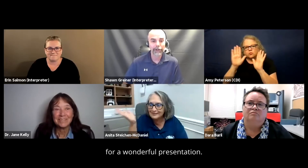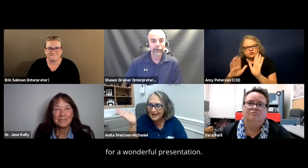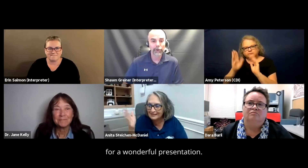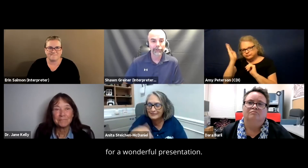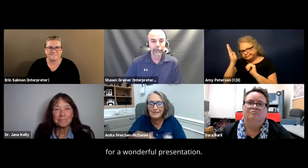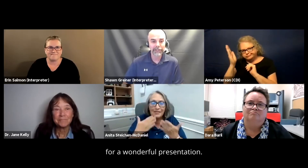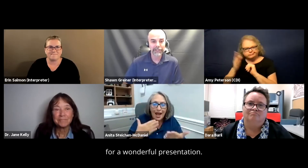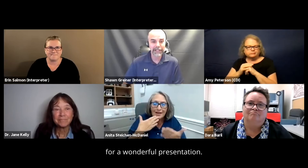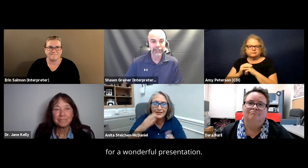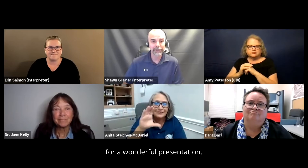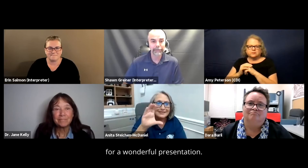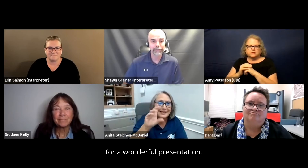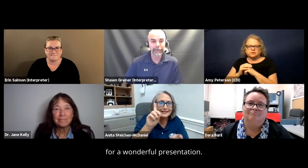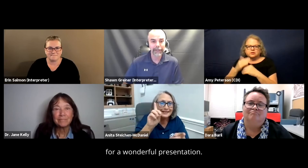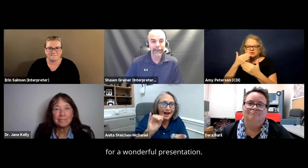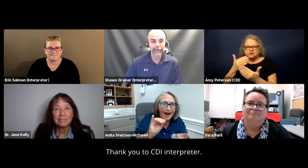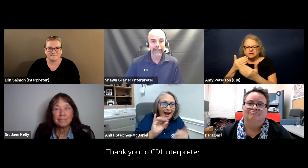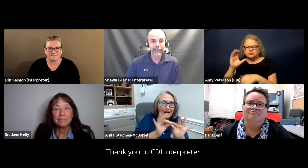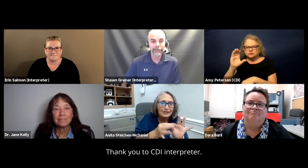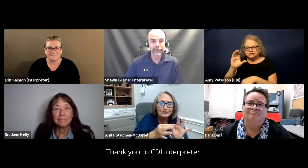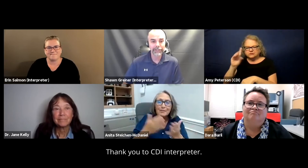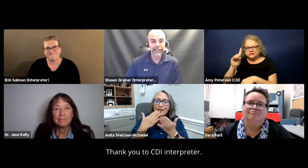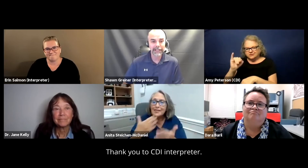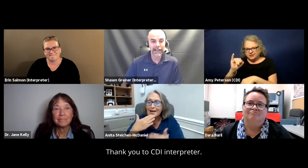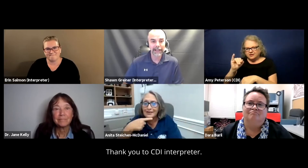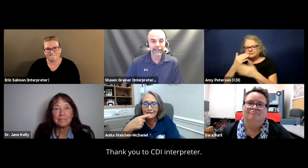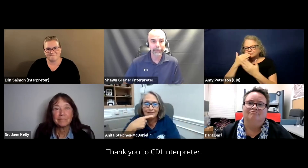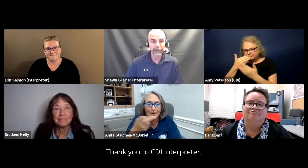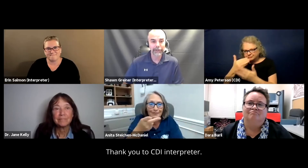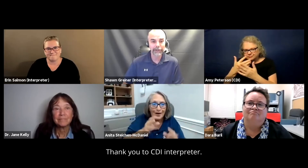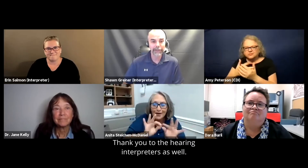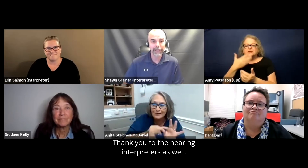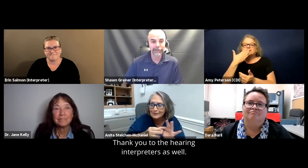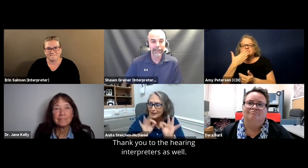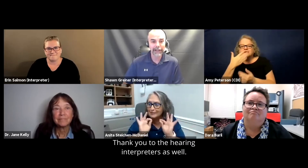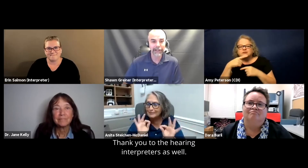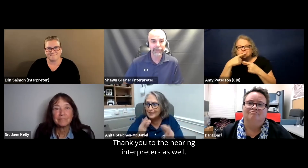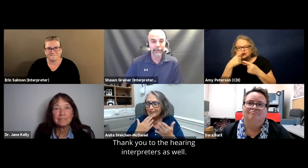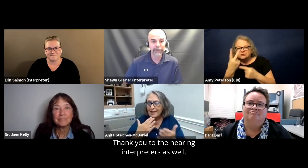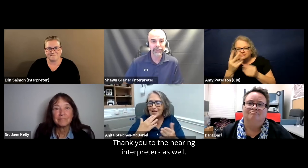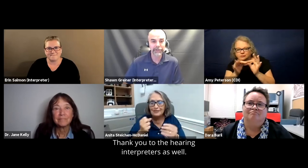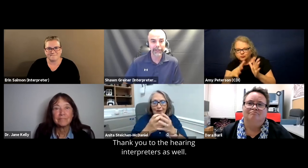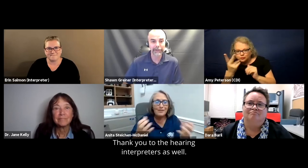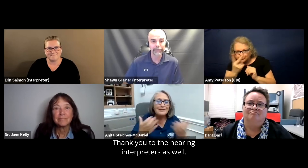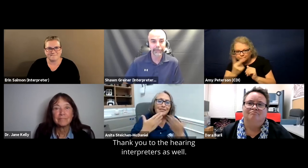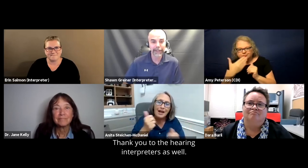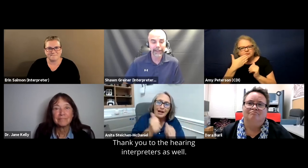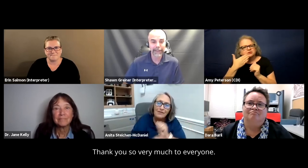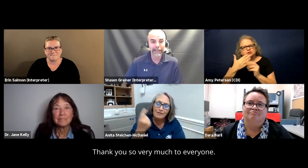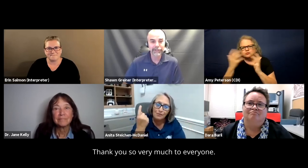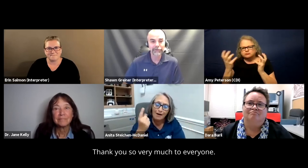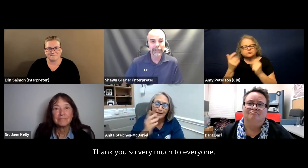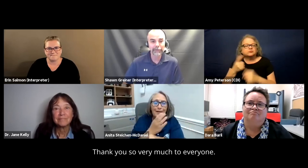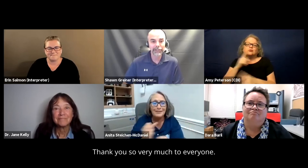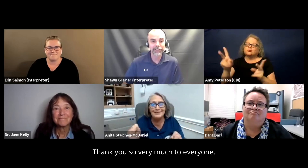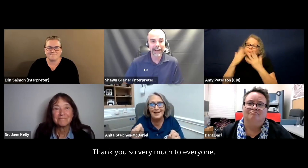for a wonderful presentation. Thank you to CDI interpreter. Thank you to the hearing interpreters as well. Thank